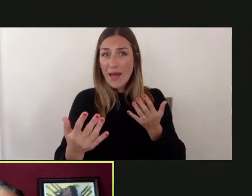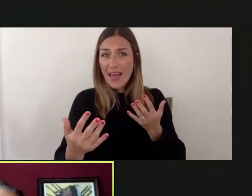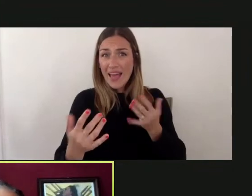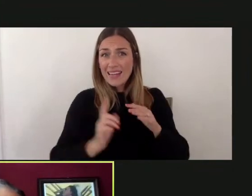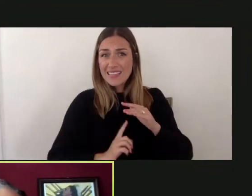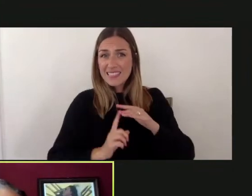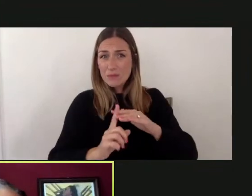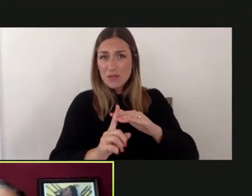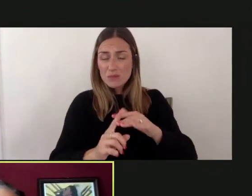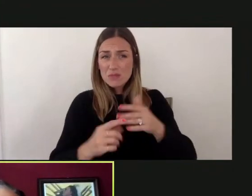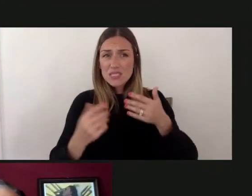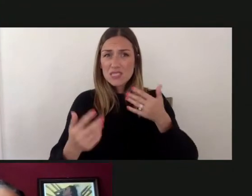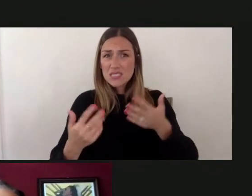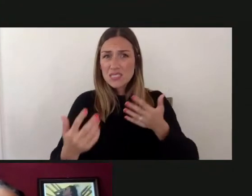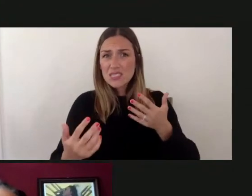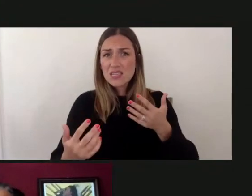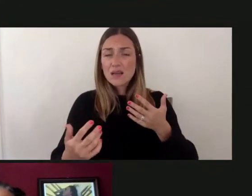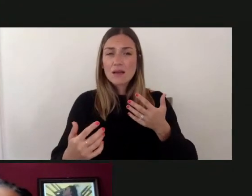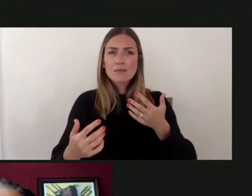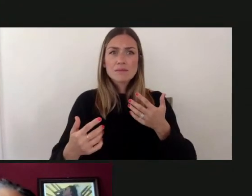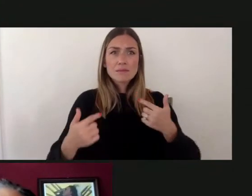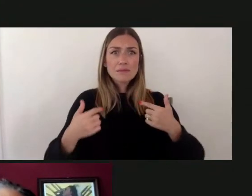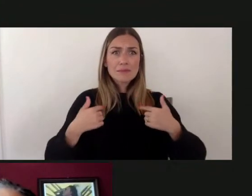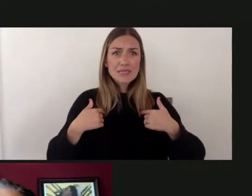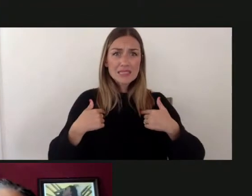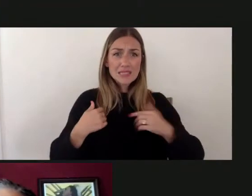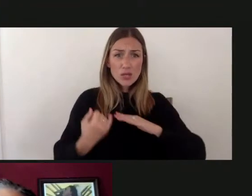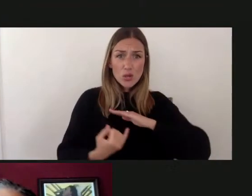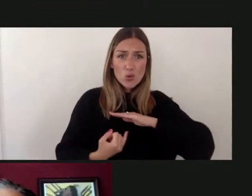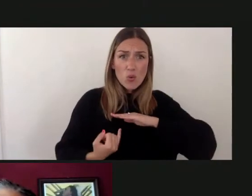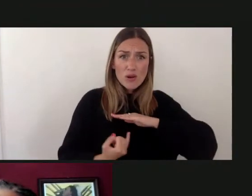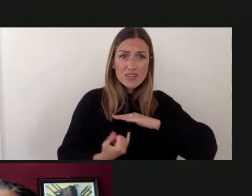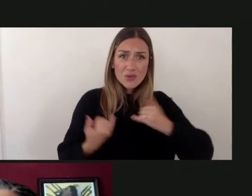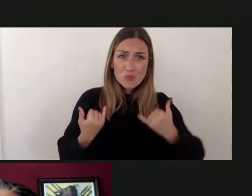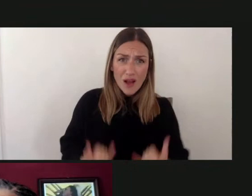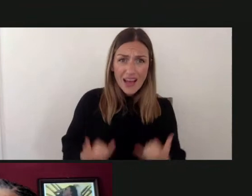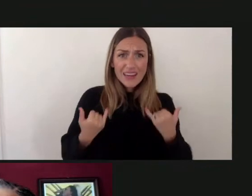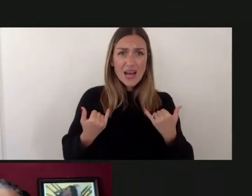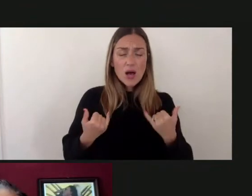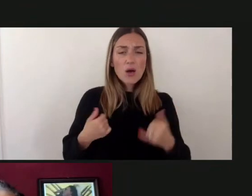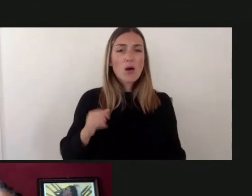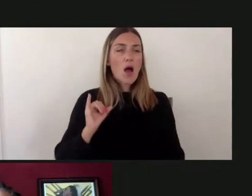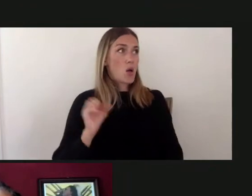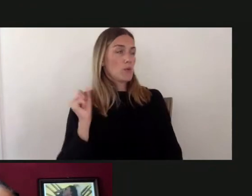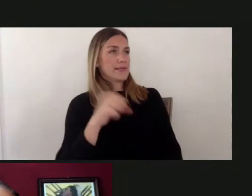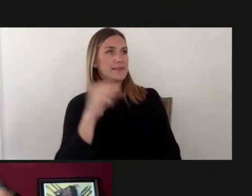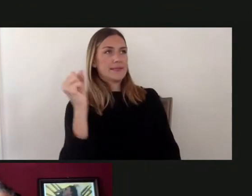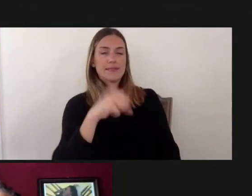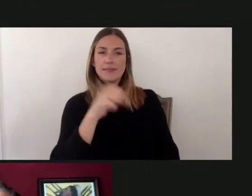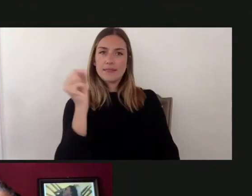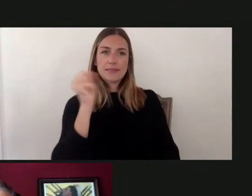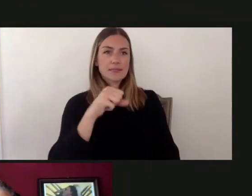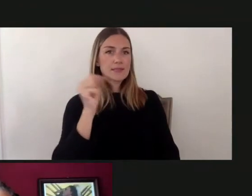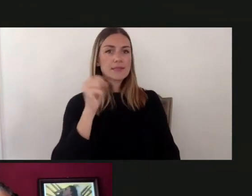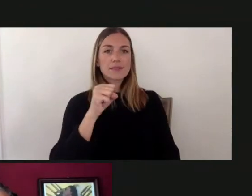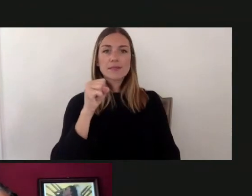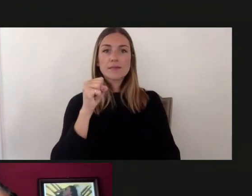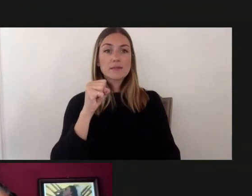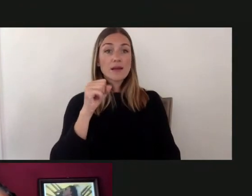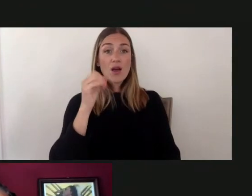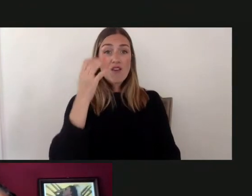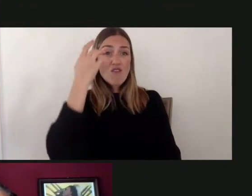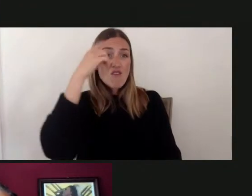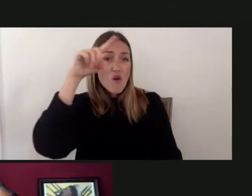to emerge, but should I be quarantining at this point? Oh, absolutely. And that's to